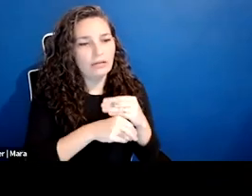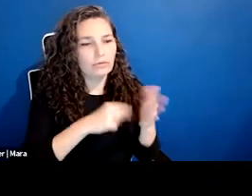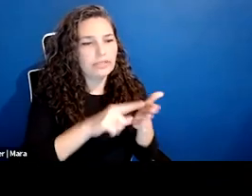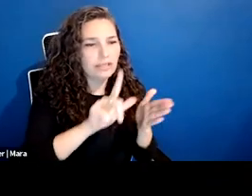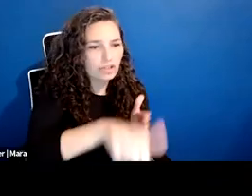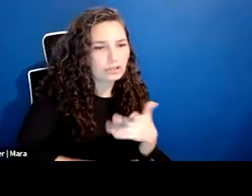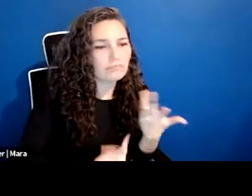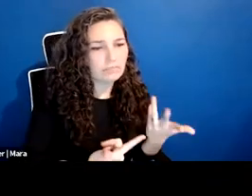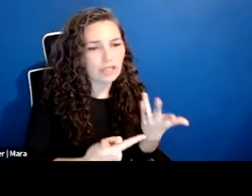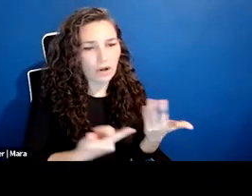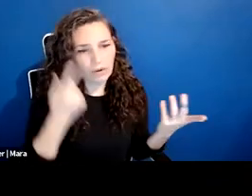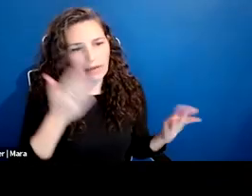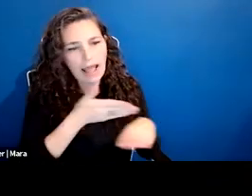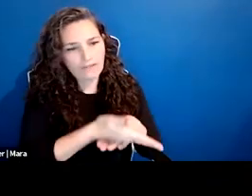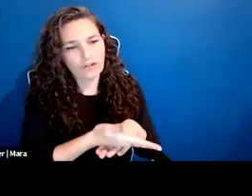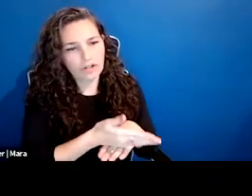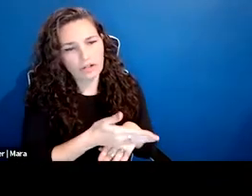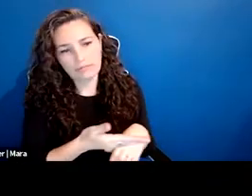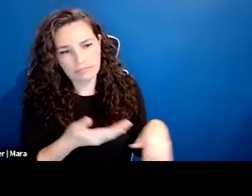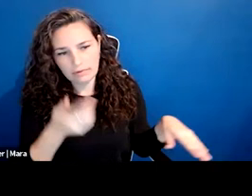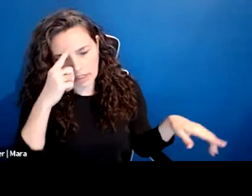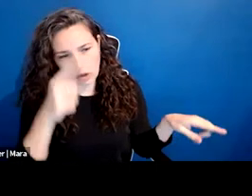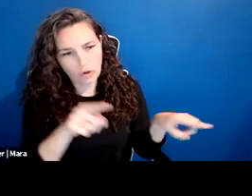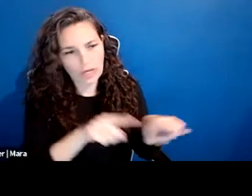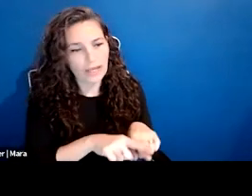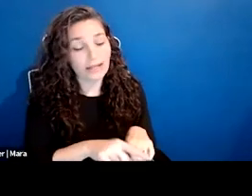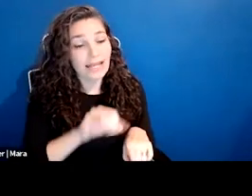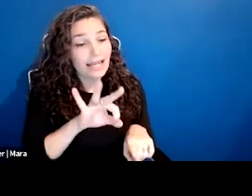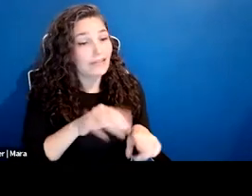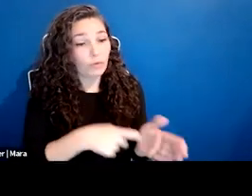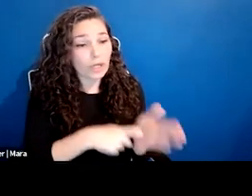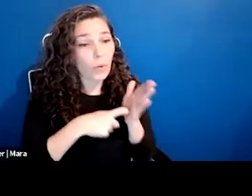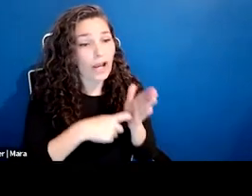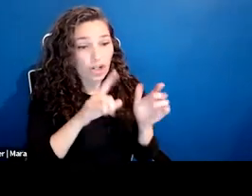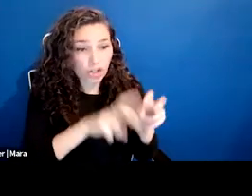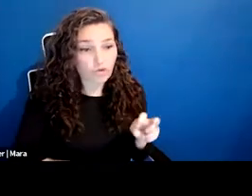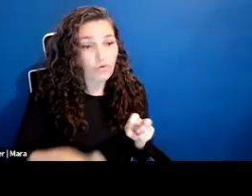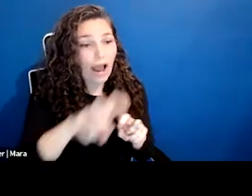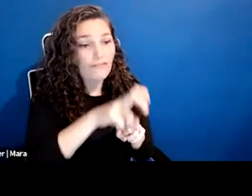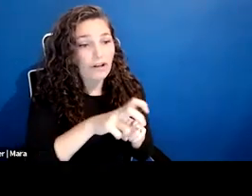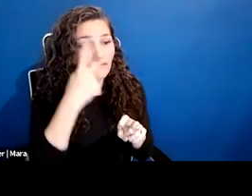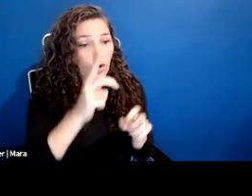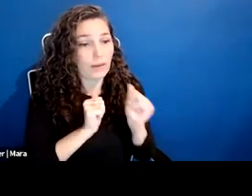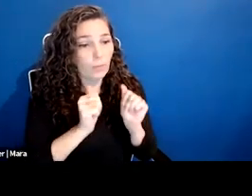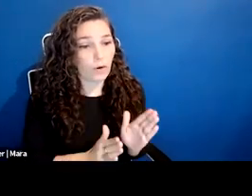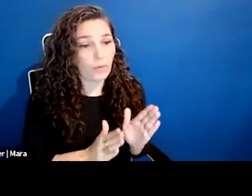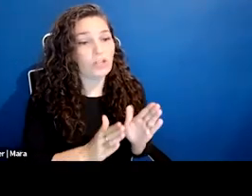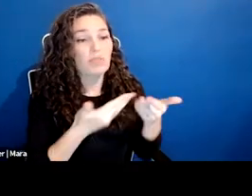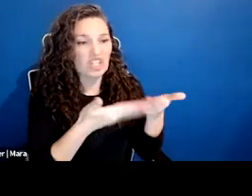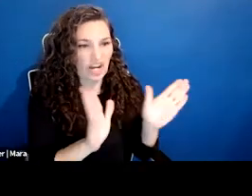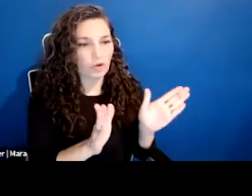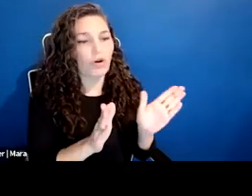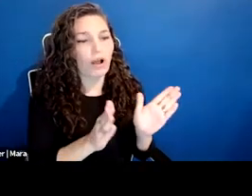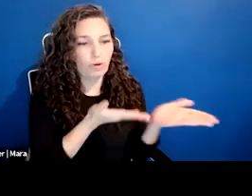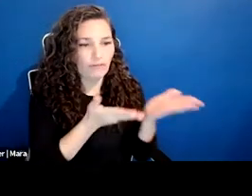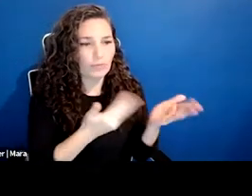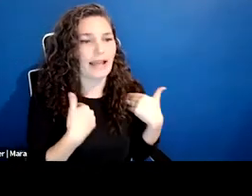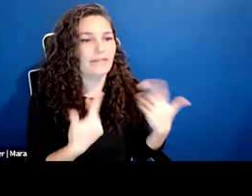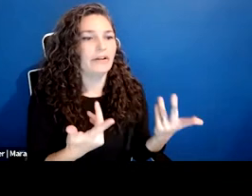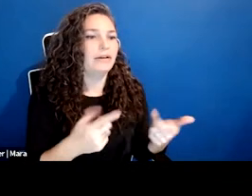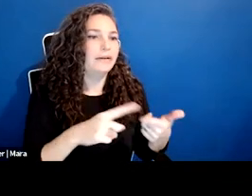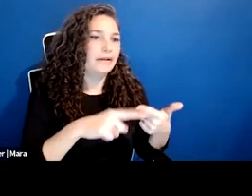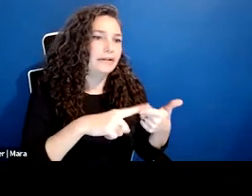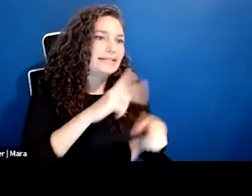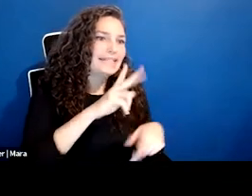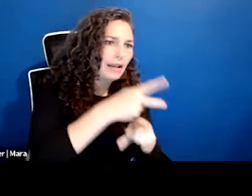in the television agreement. If there's a requirement in the schedules to travel a performer, the general provisions would have the type of travel, coach or